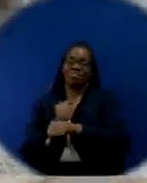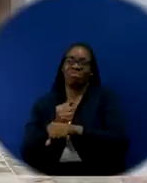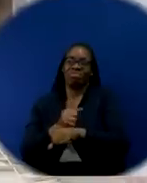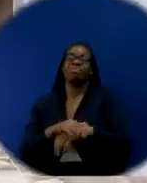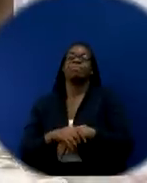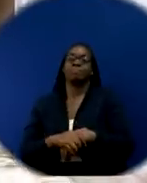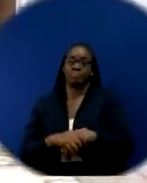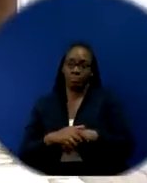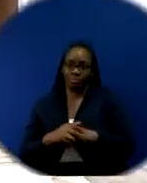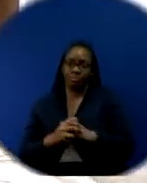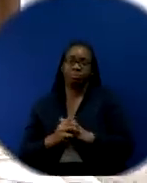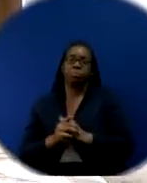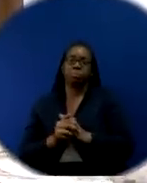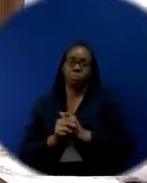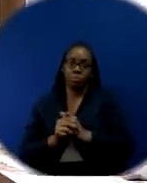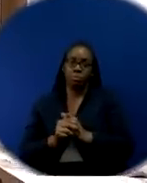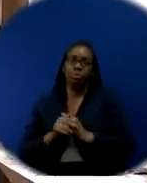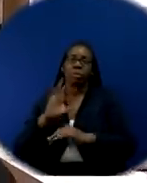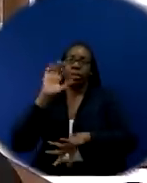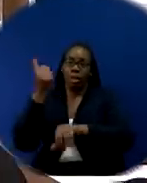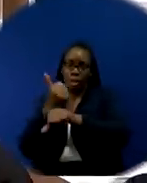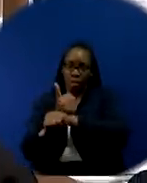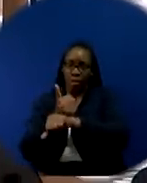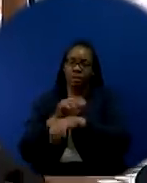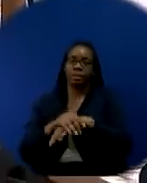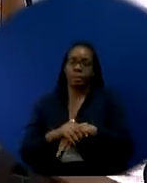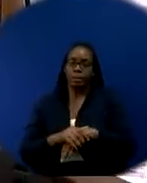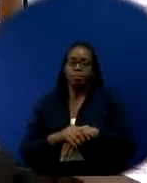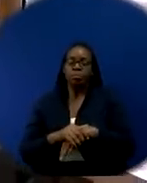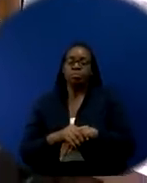amen. Amen, amen.